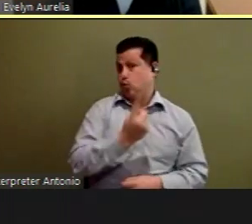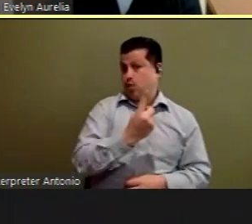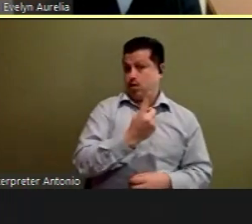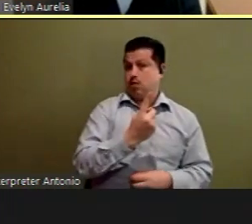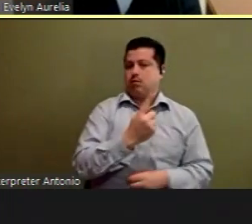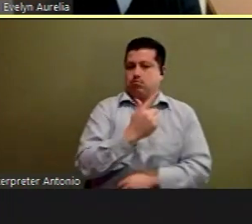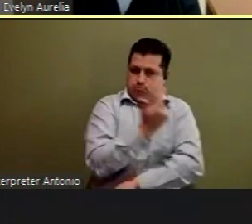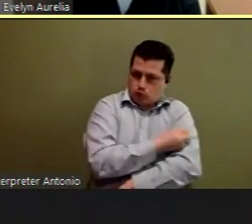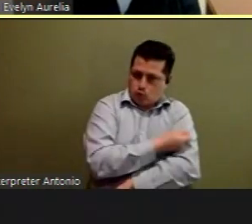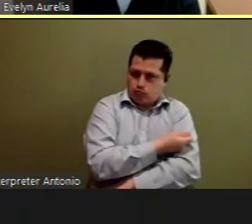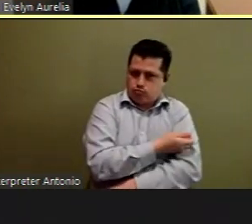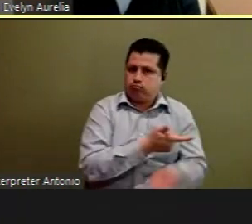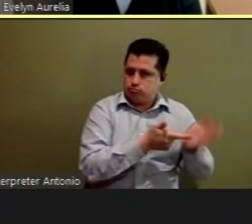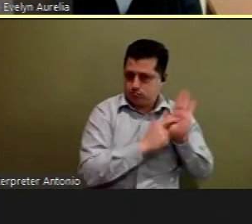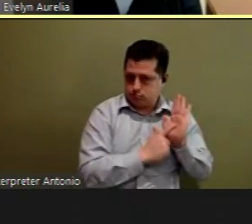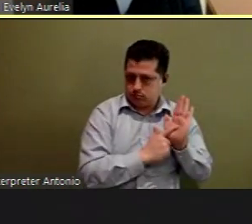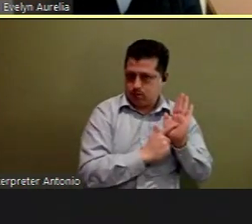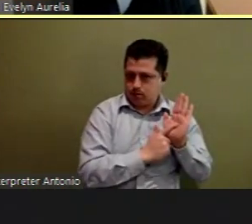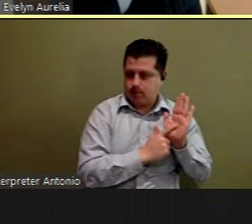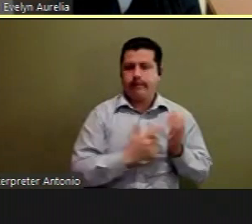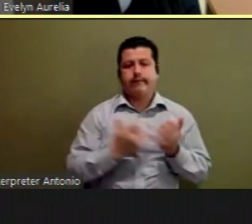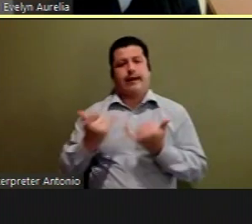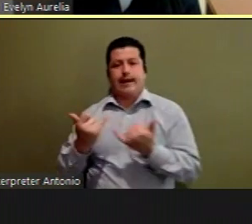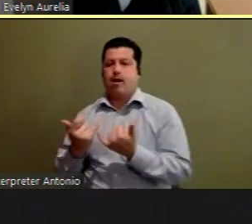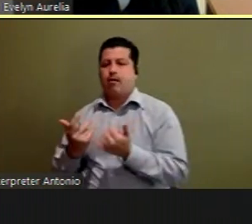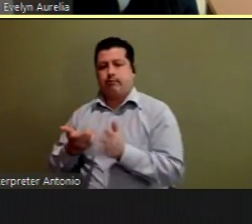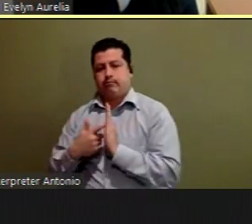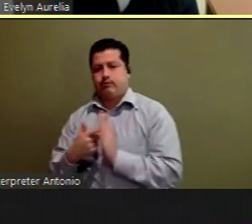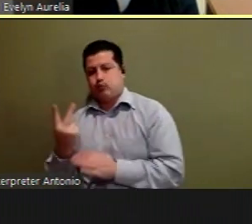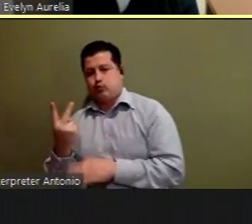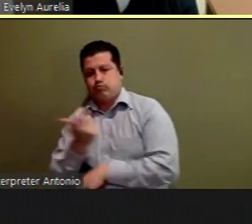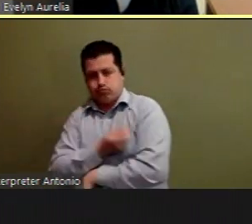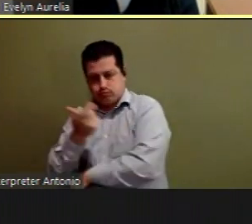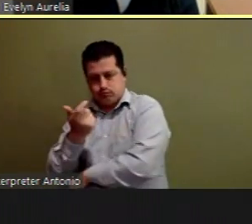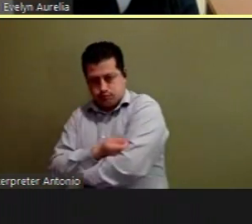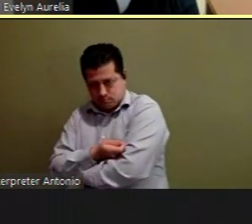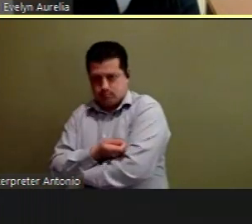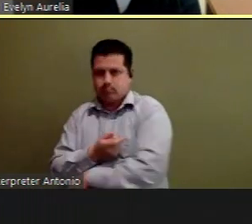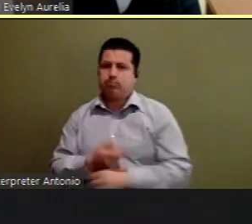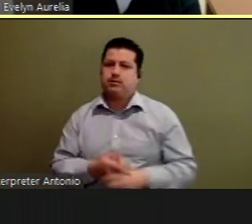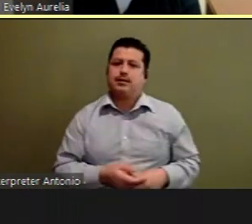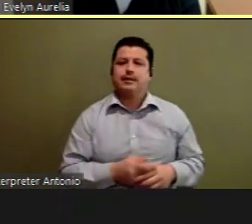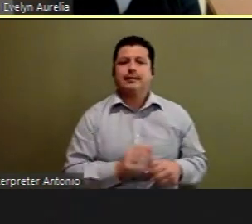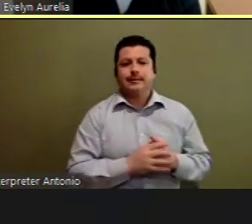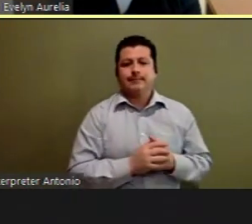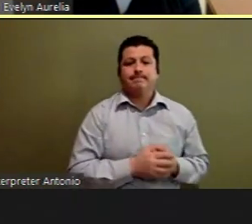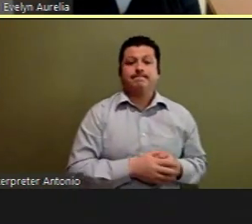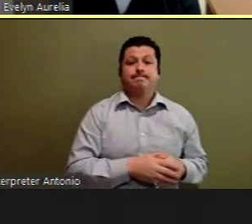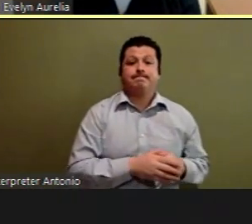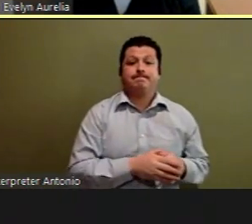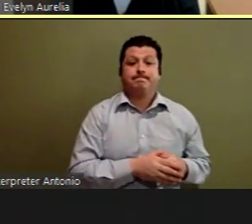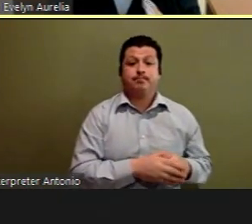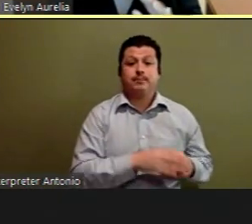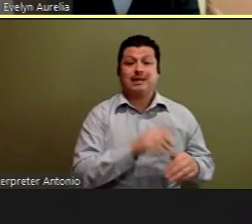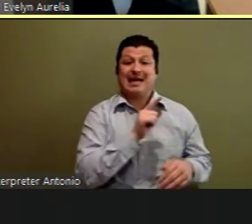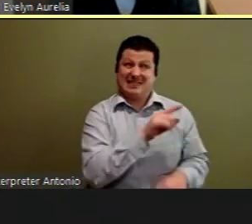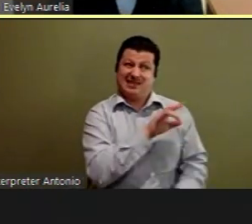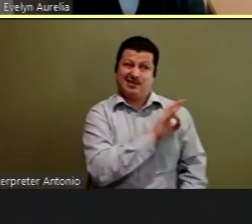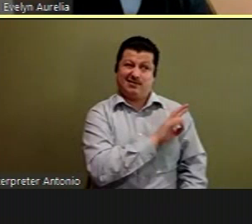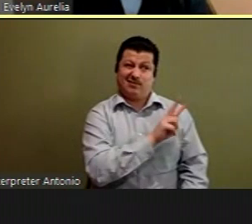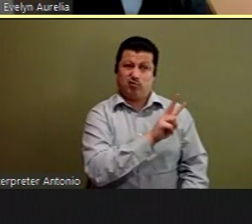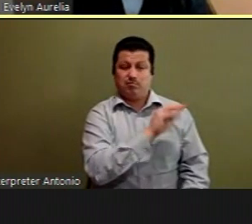we currently have. And it was found to be 72% effective in the US, which is